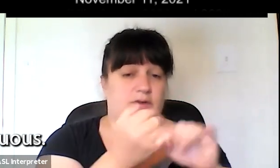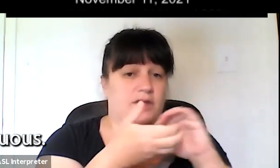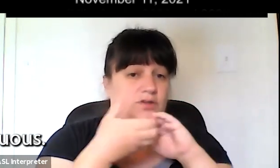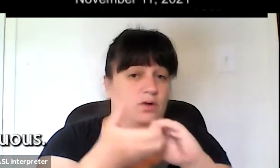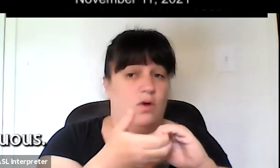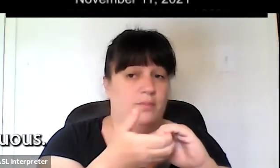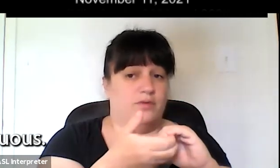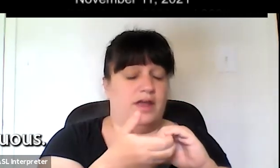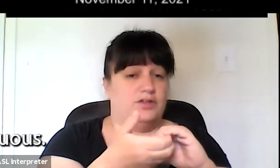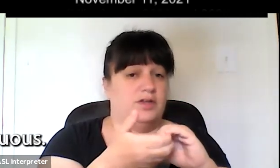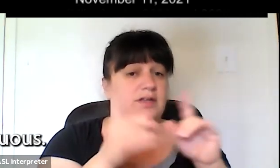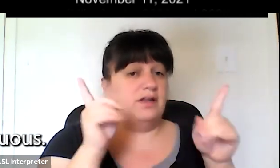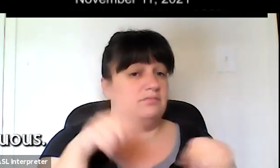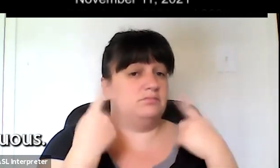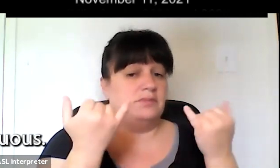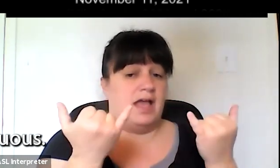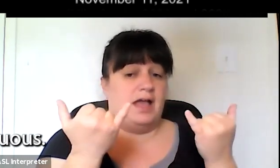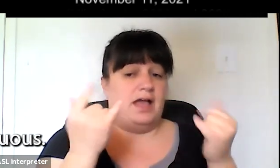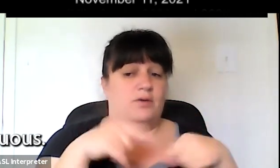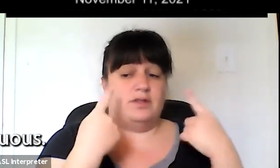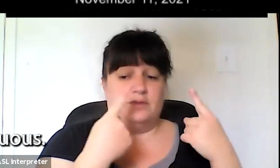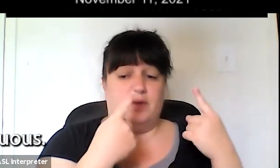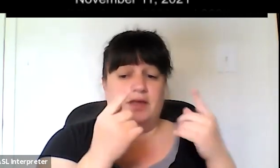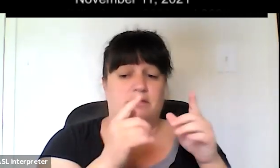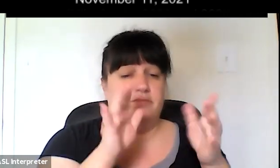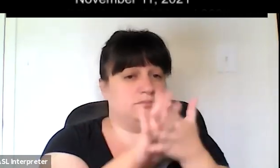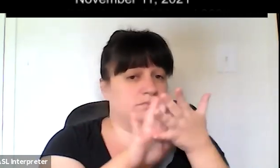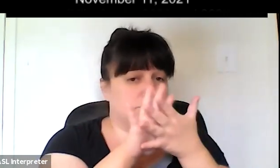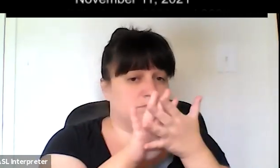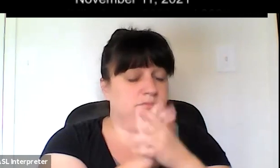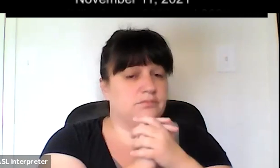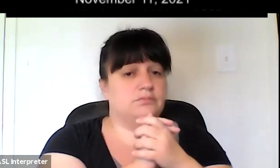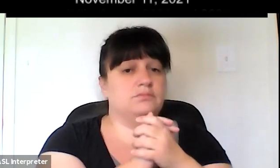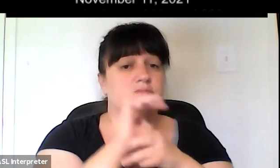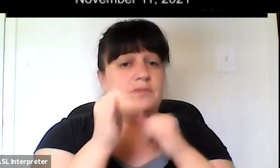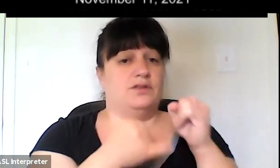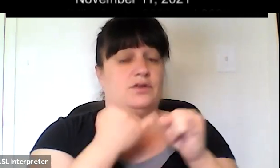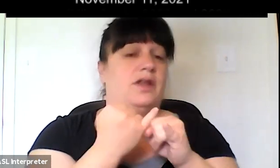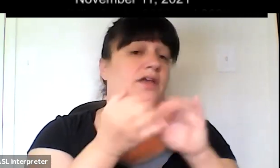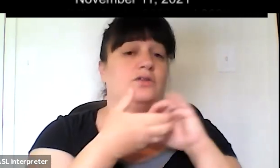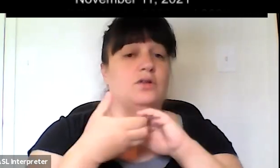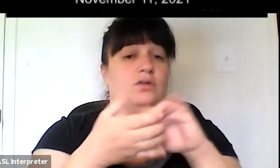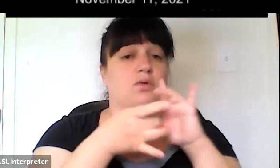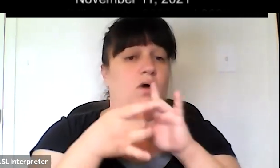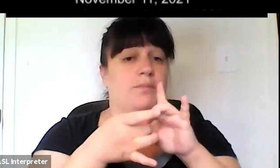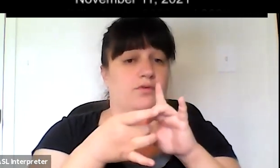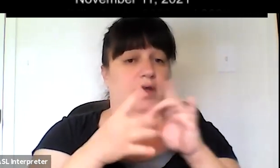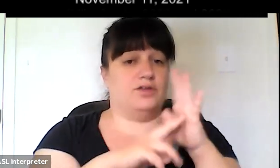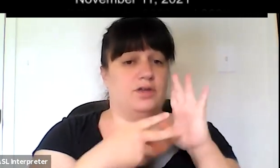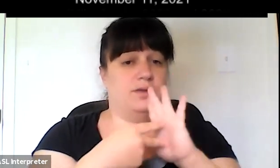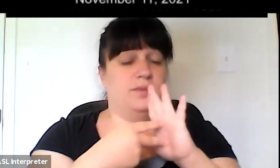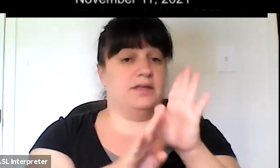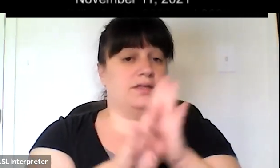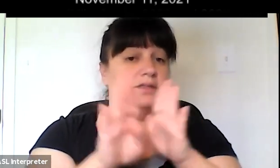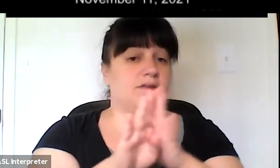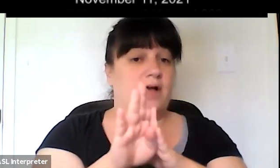cooperation, which until now has been very ambiguous. International cooperation means